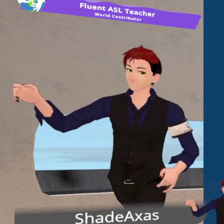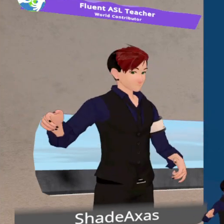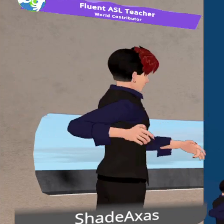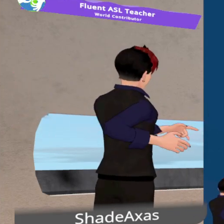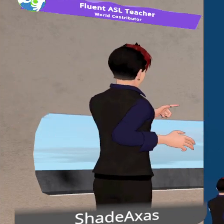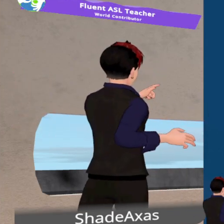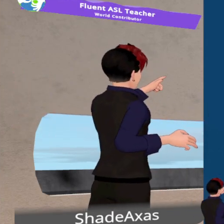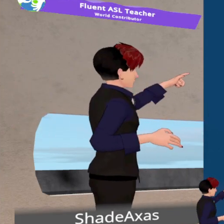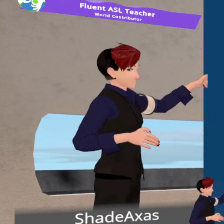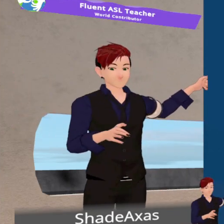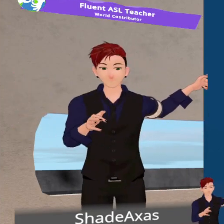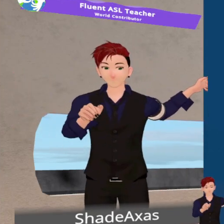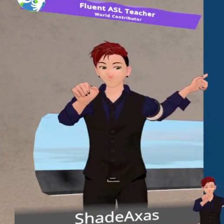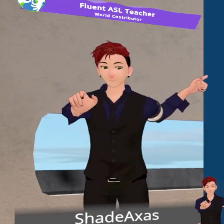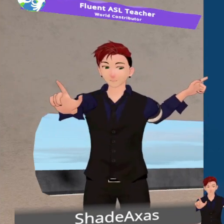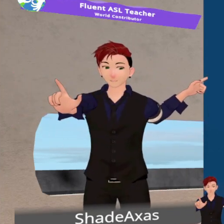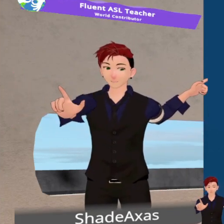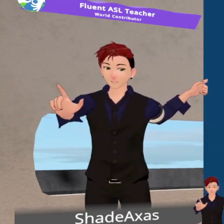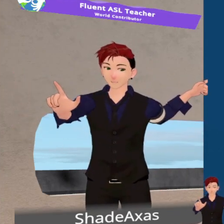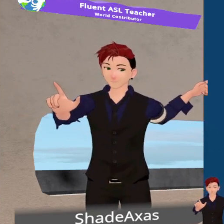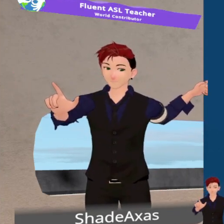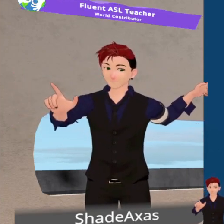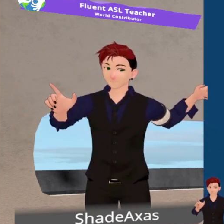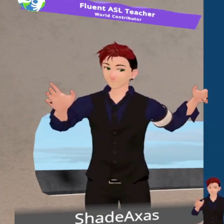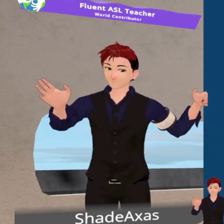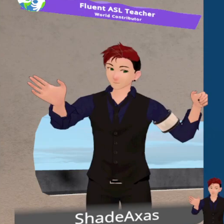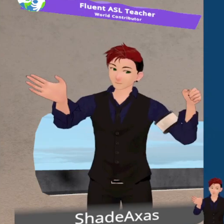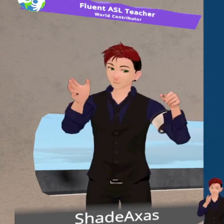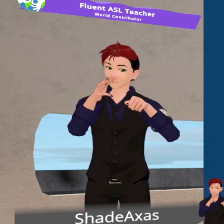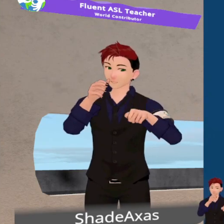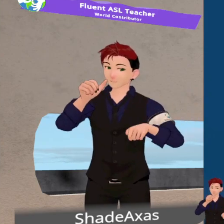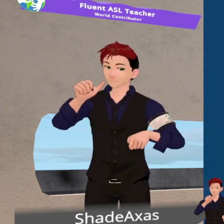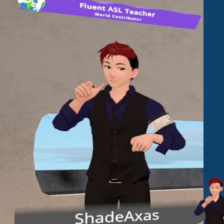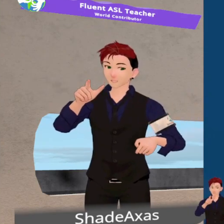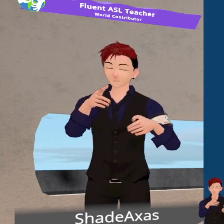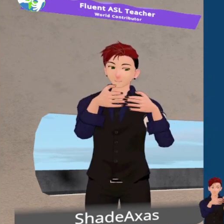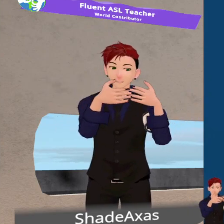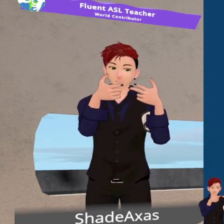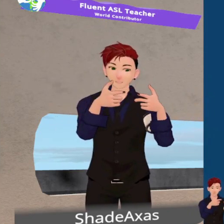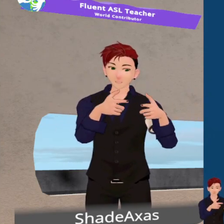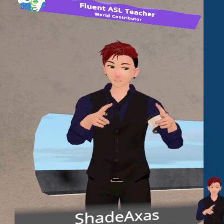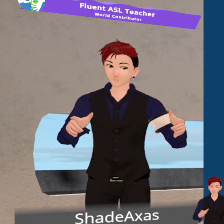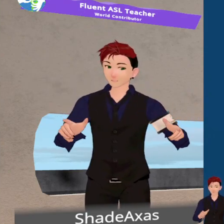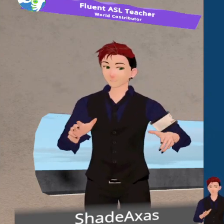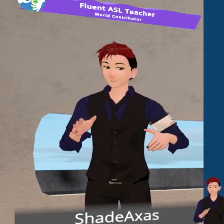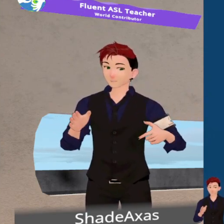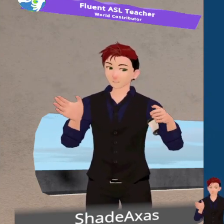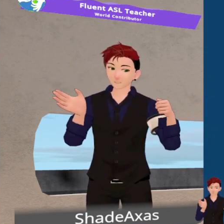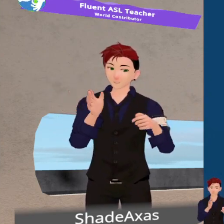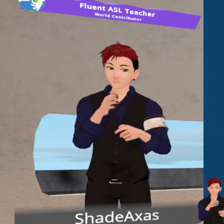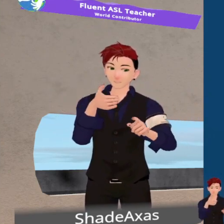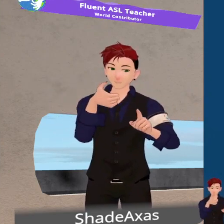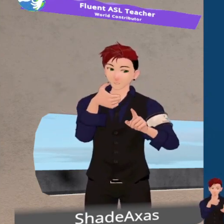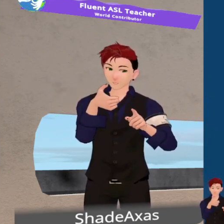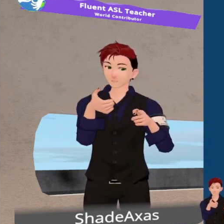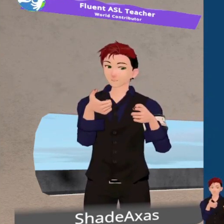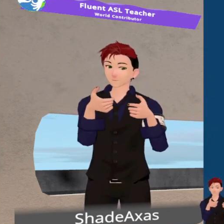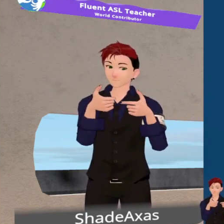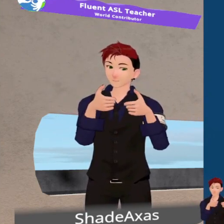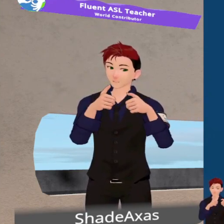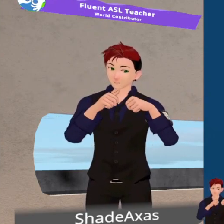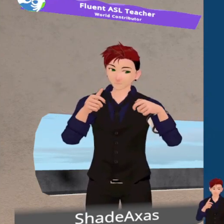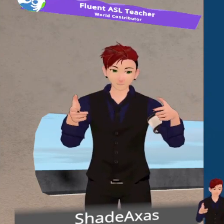here, you have ASL, full ASL, American Sign Language, full with its